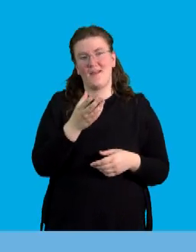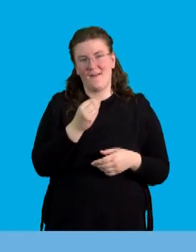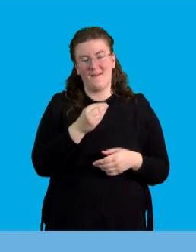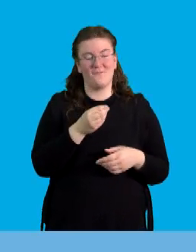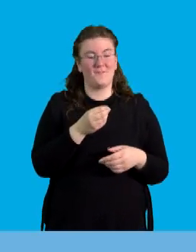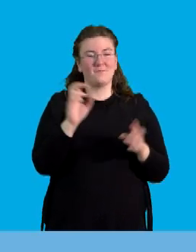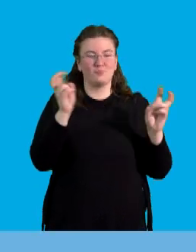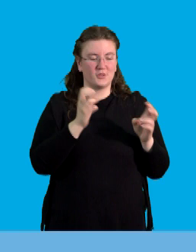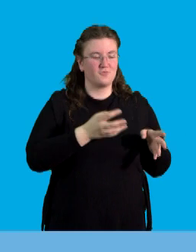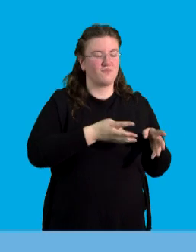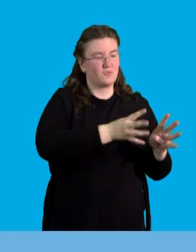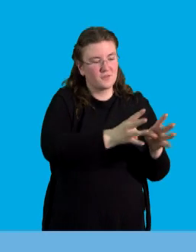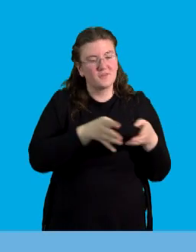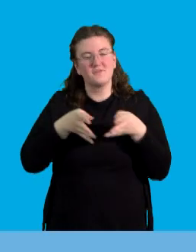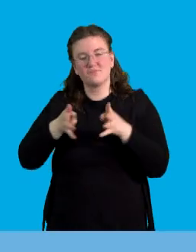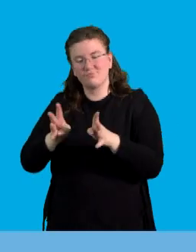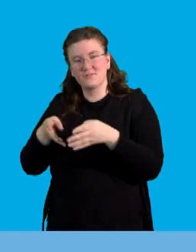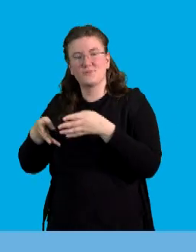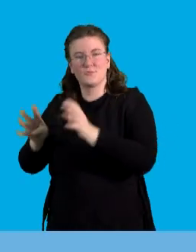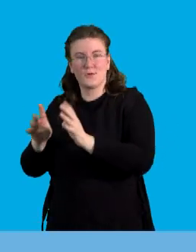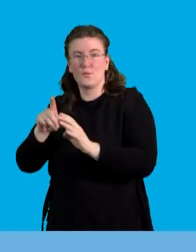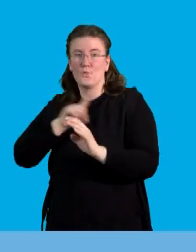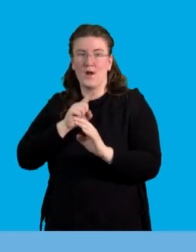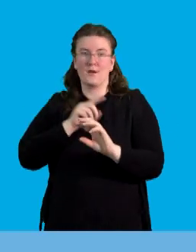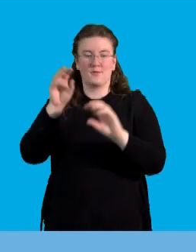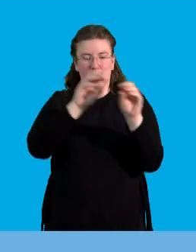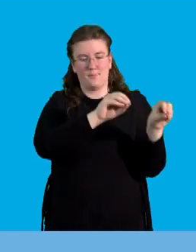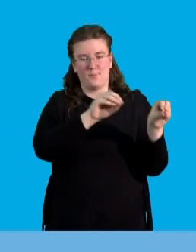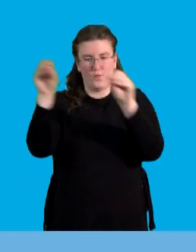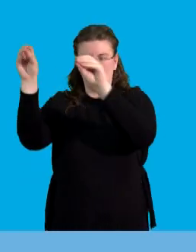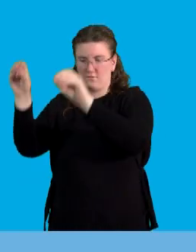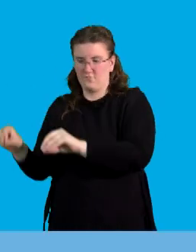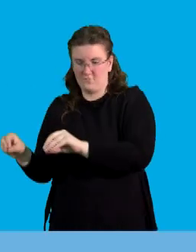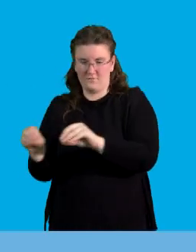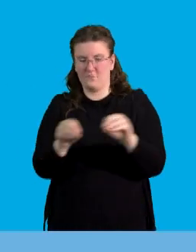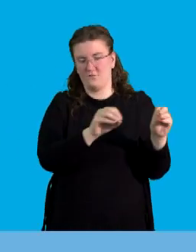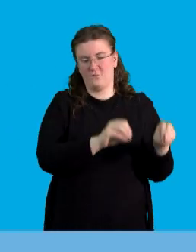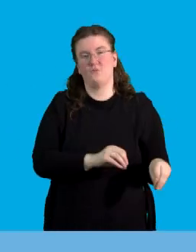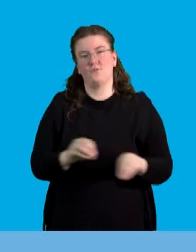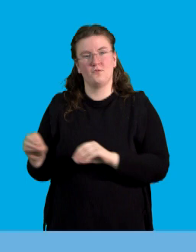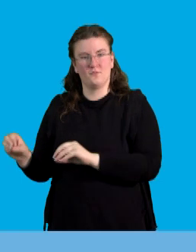resistors or by the current flow as it is moving from one point to the other.